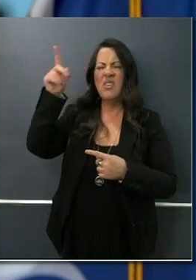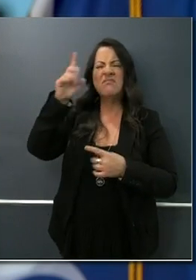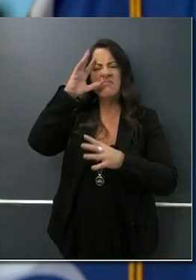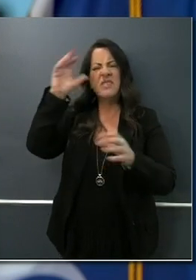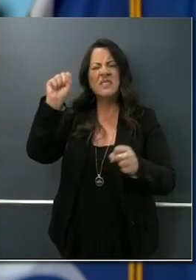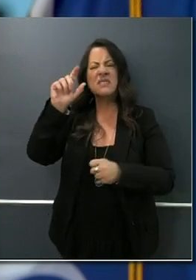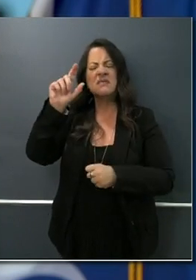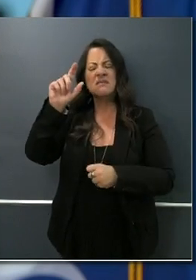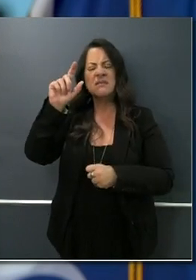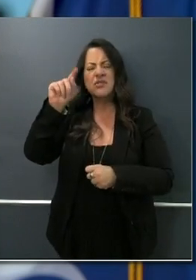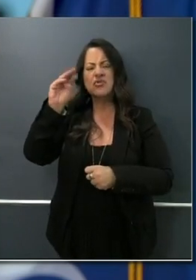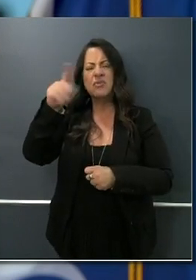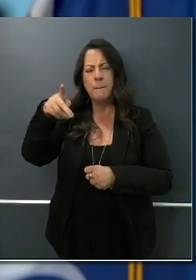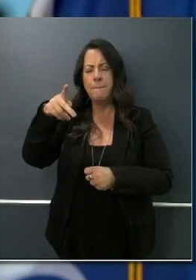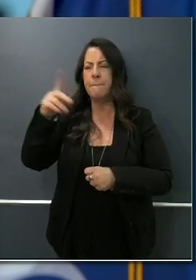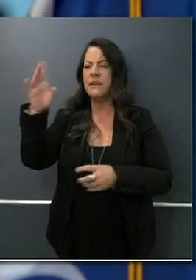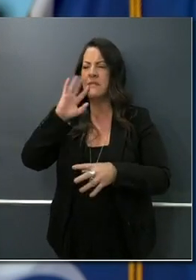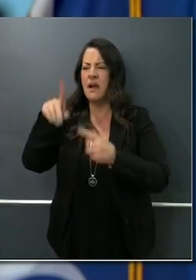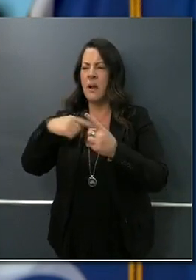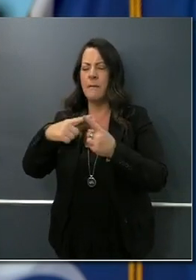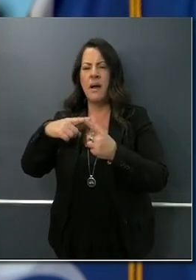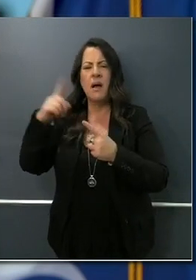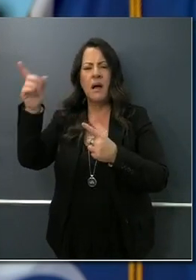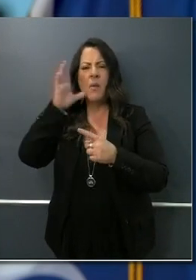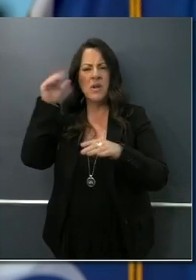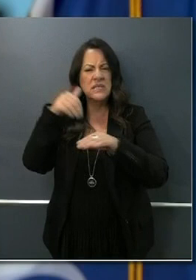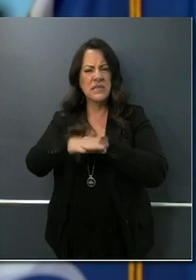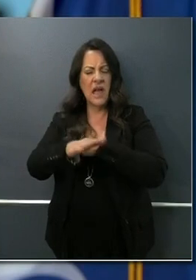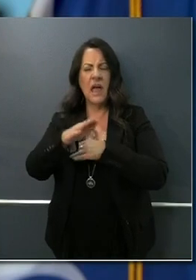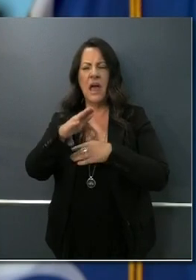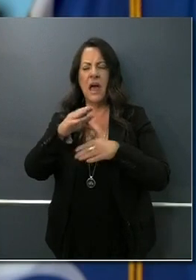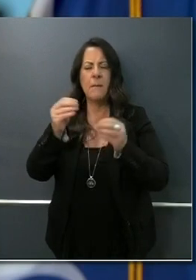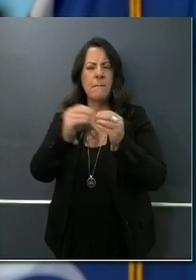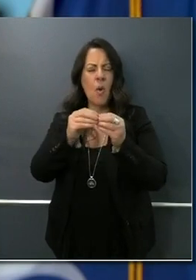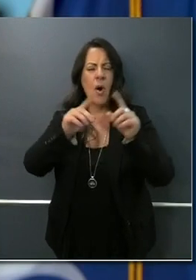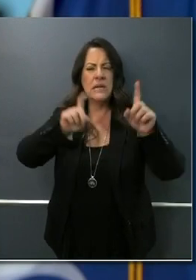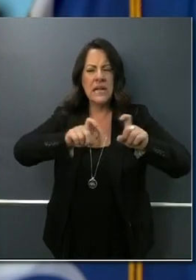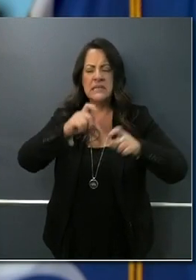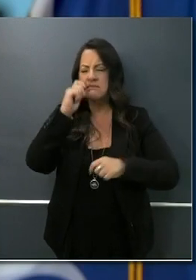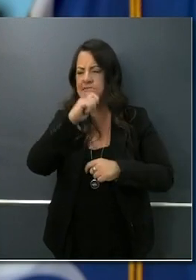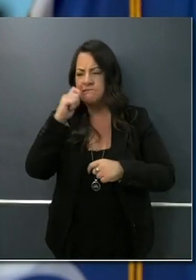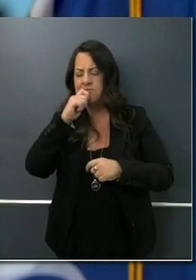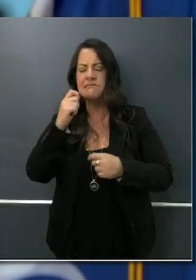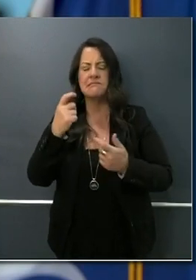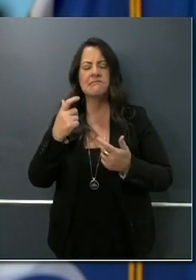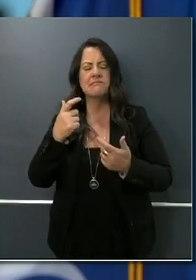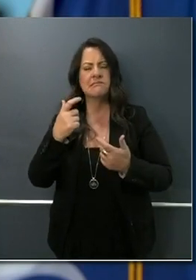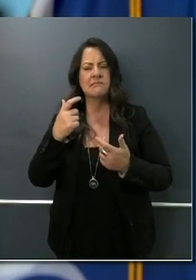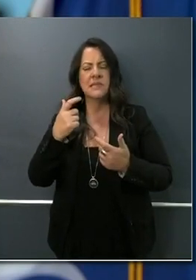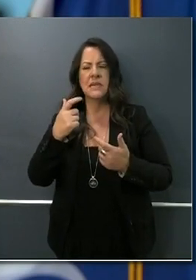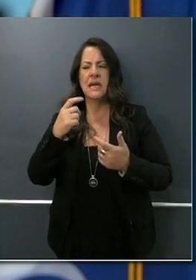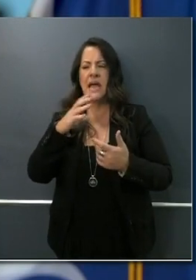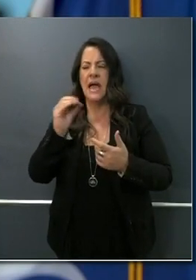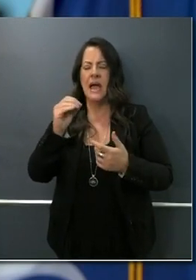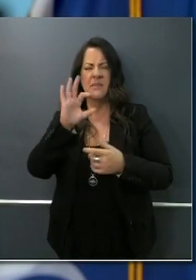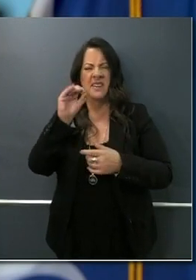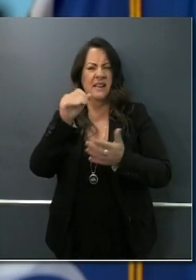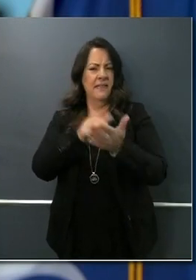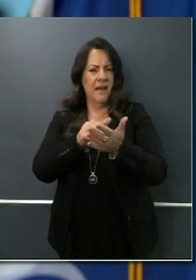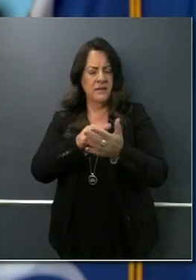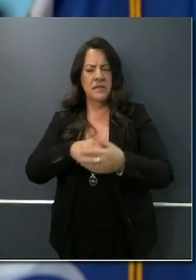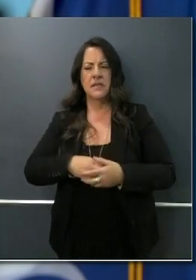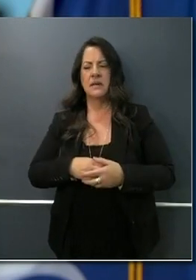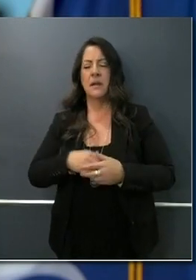state 100,000 swabs, testing swabs last week, which then got ratcheted back a little bit to 90,000,